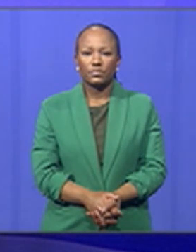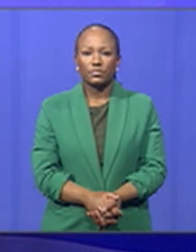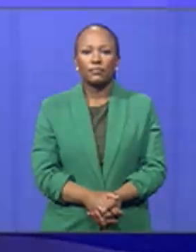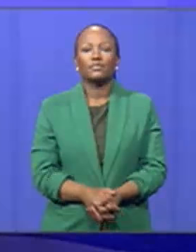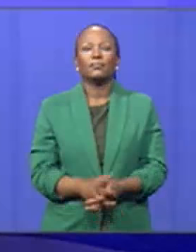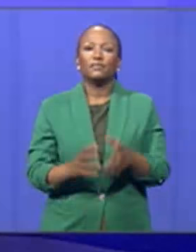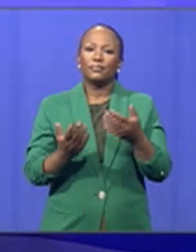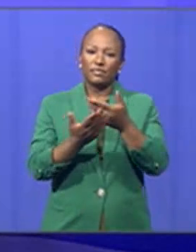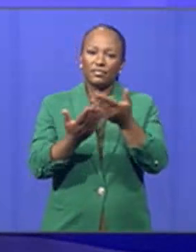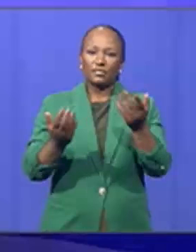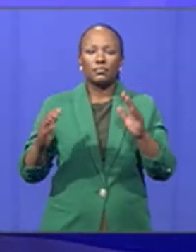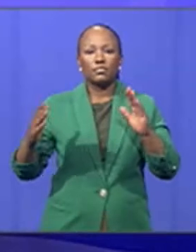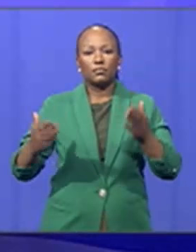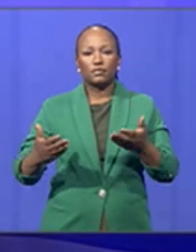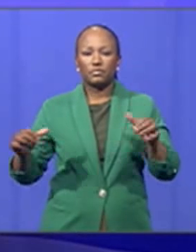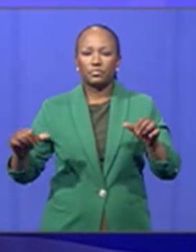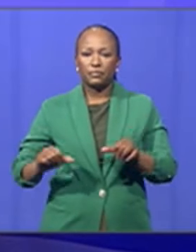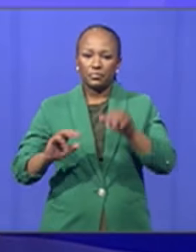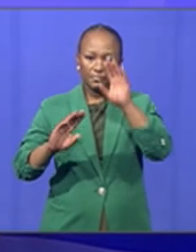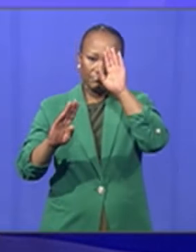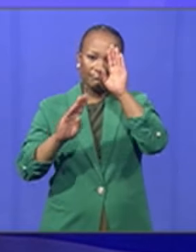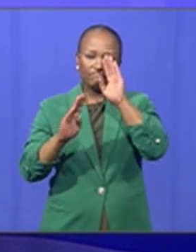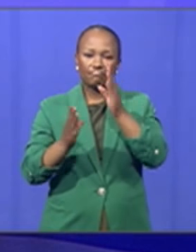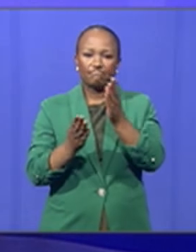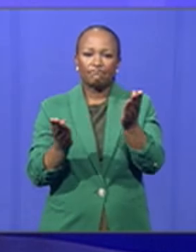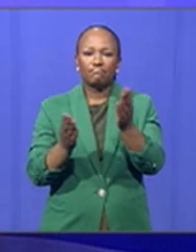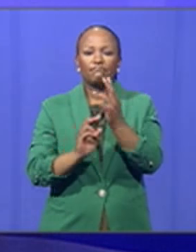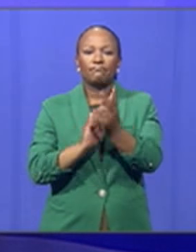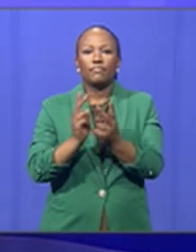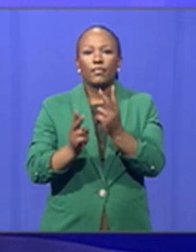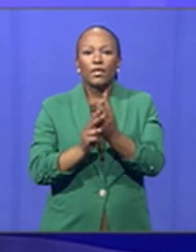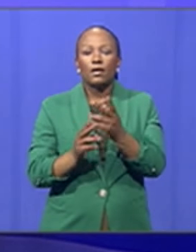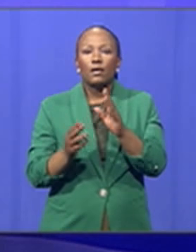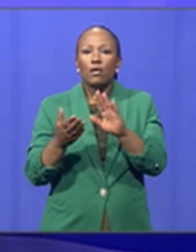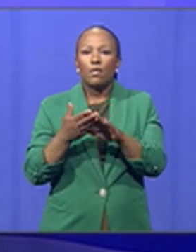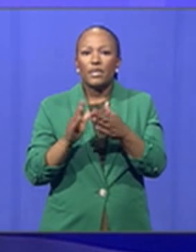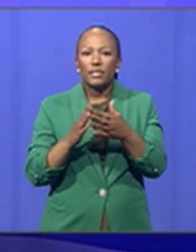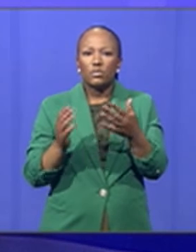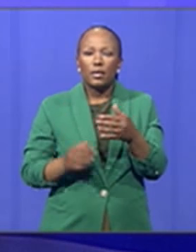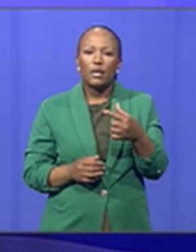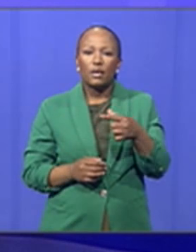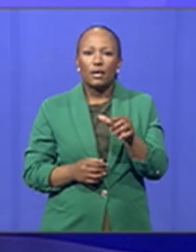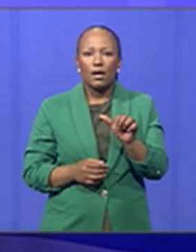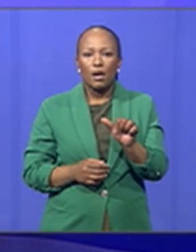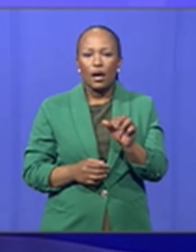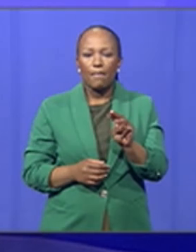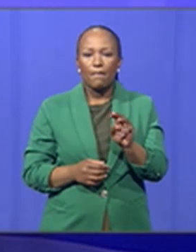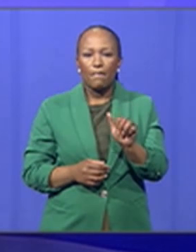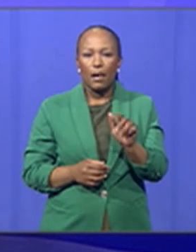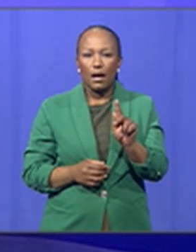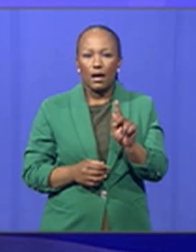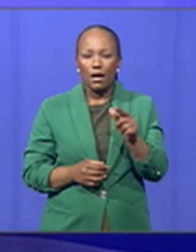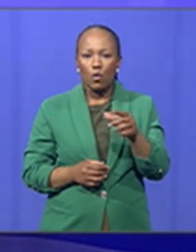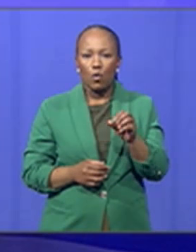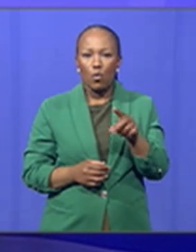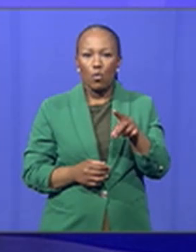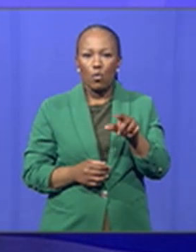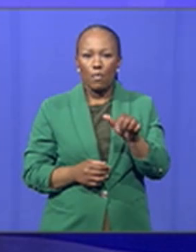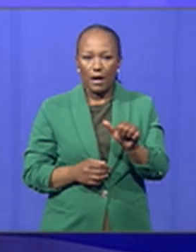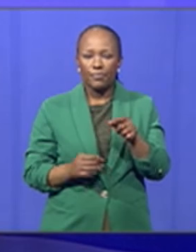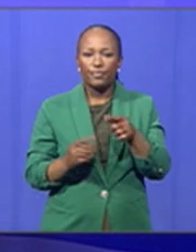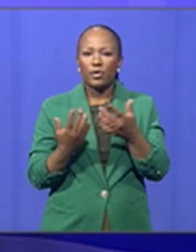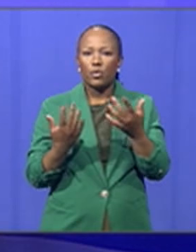Re sa buša re le amogela thobela badudi ba motse wa ga Makgoba bao ba atlegilego go pela ya pušetšo ya naga magorogohlong a dithaba tšeo di